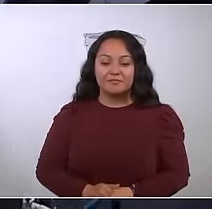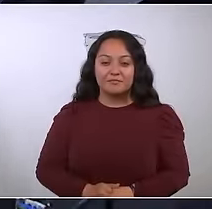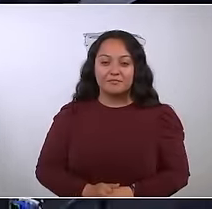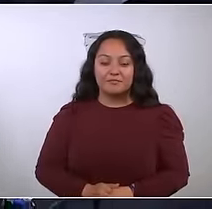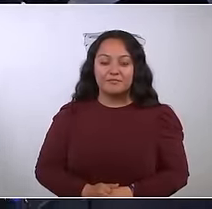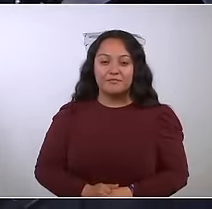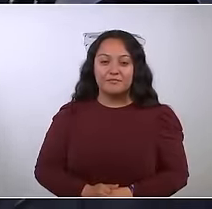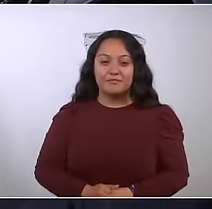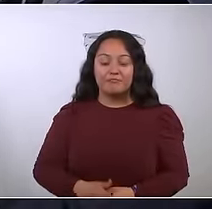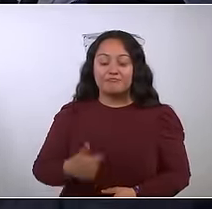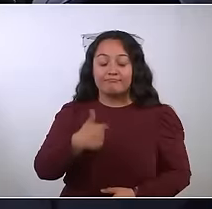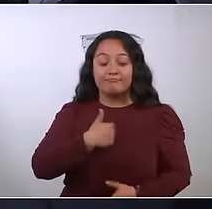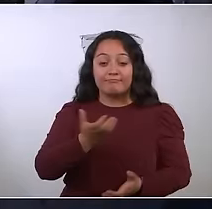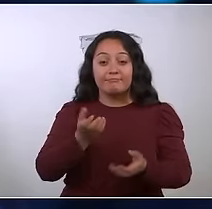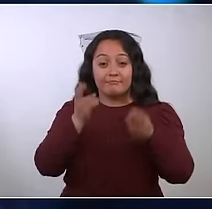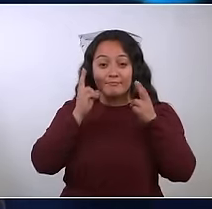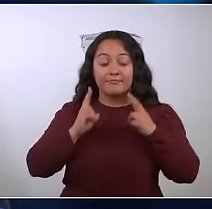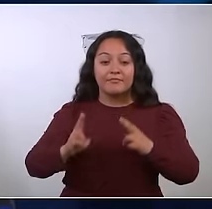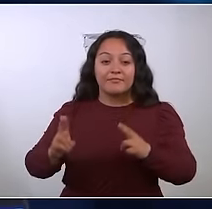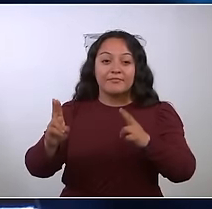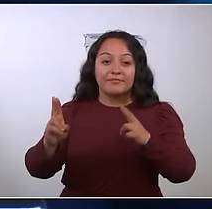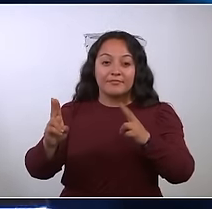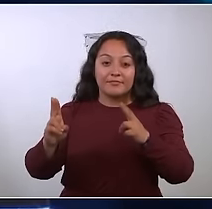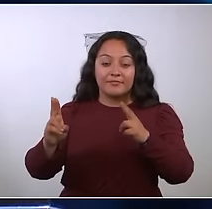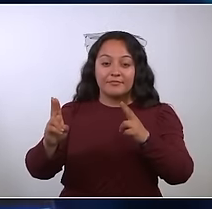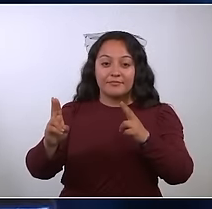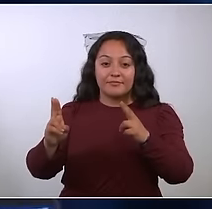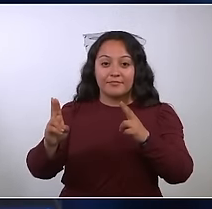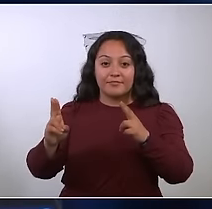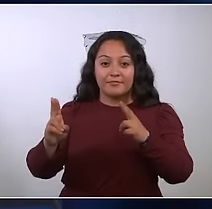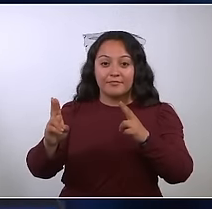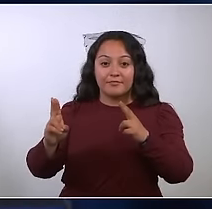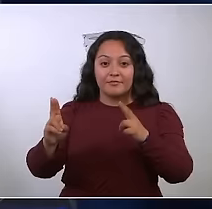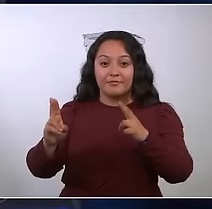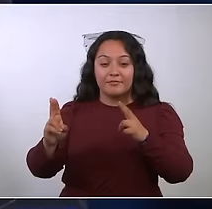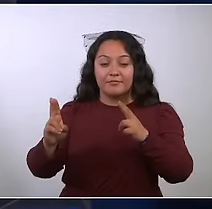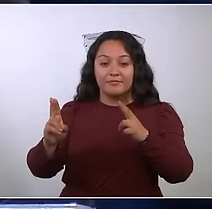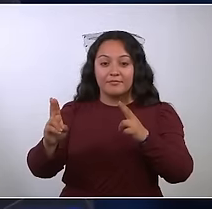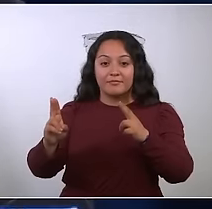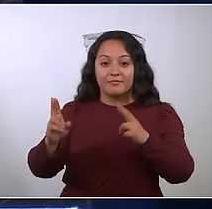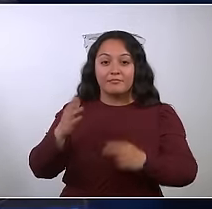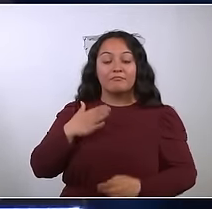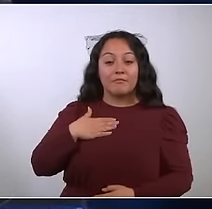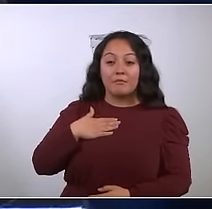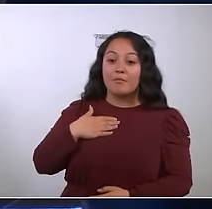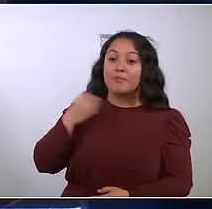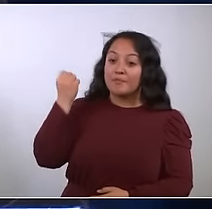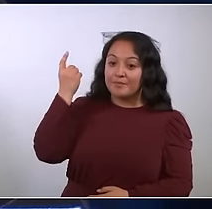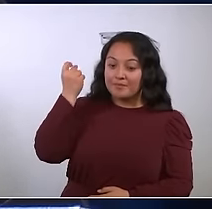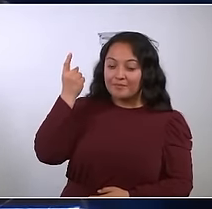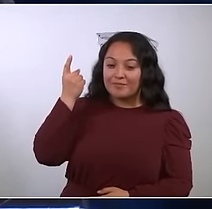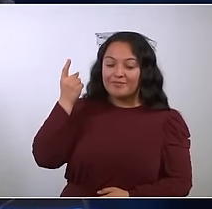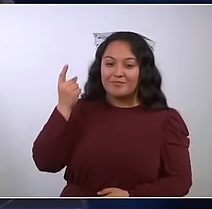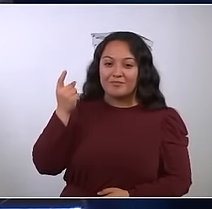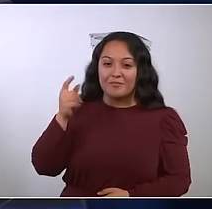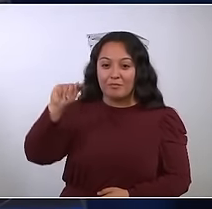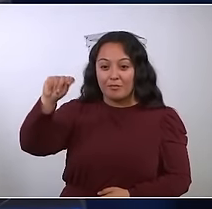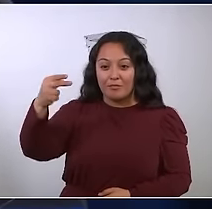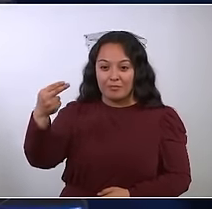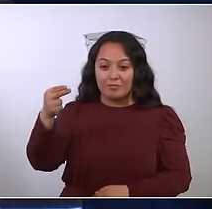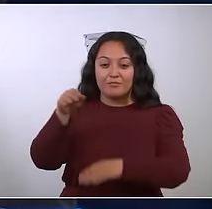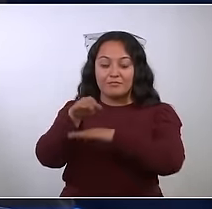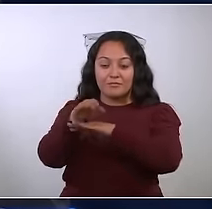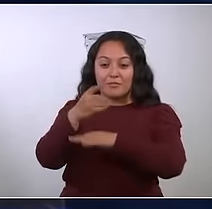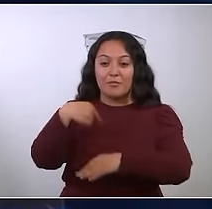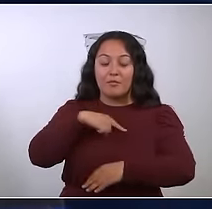También me gustaría honrar en esta hora. I'd also like to honor. Entiendo que el jueves fue más Arizona. I know that the other day was more